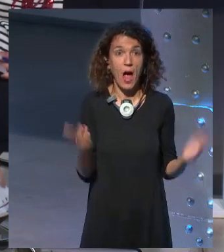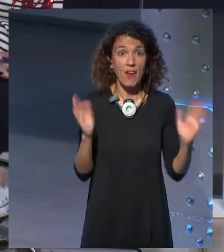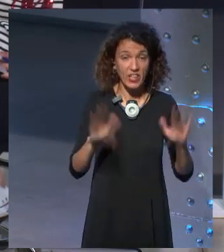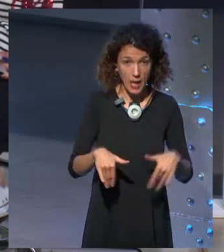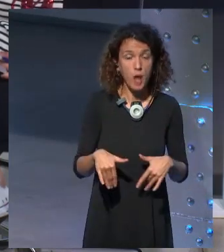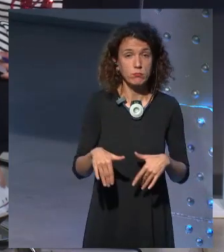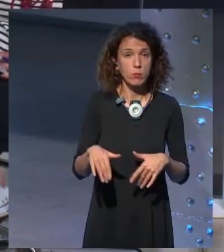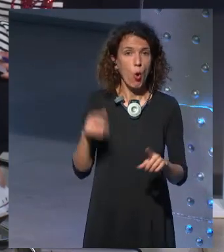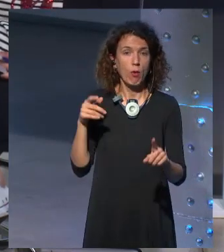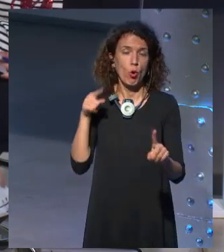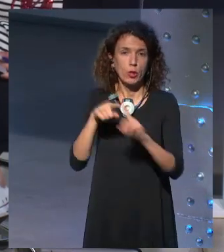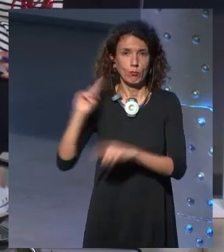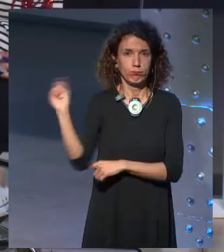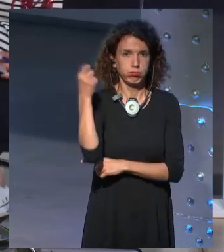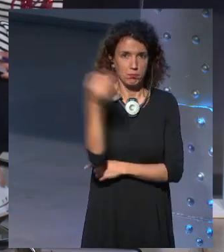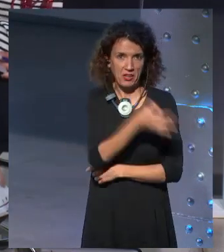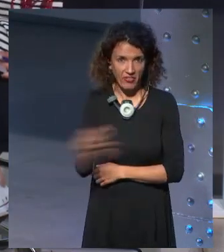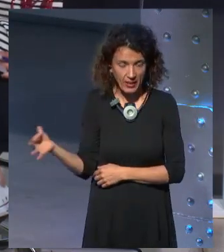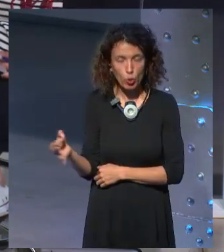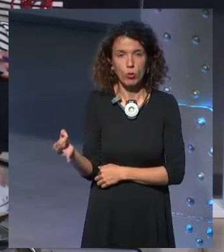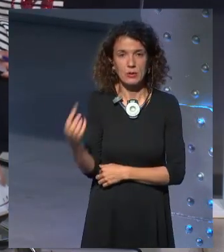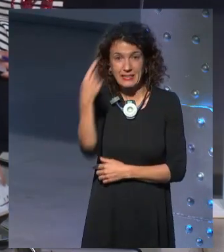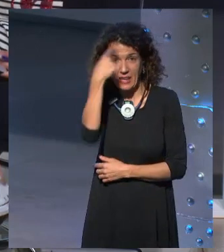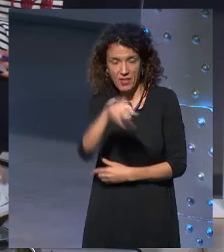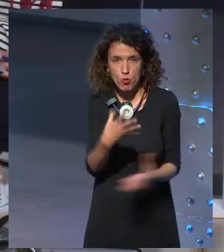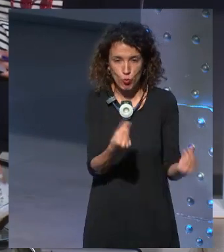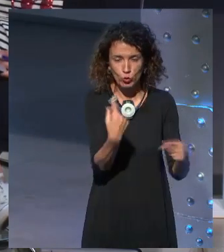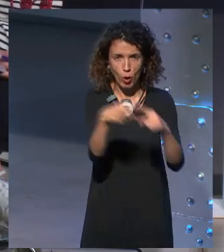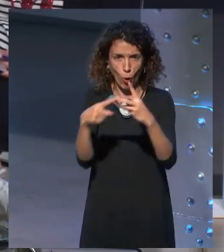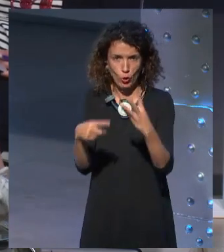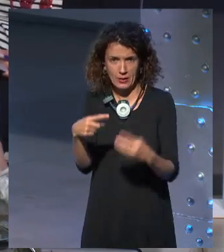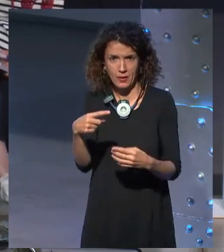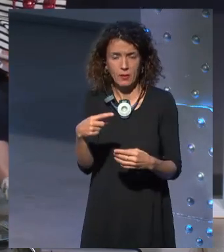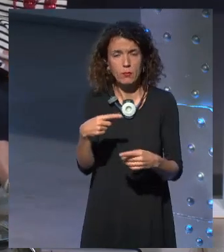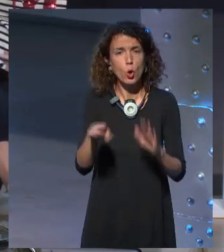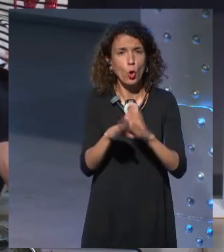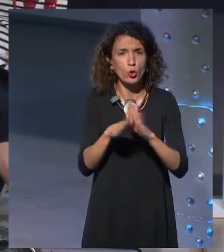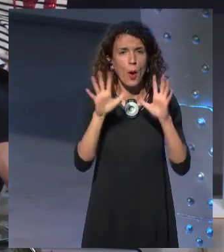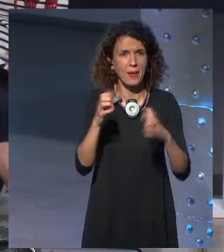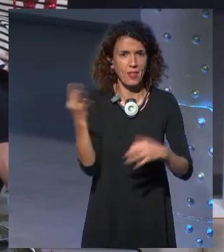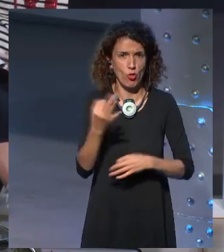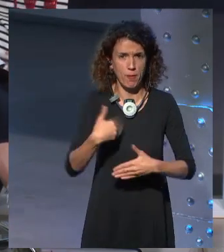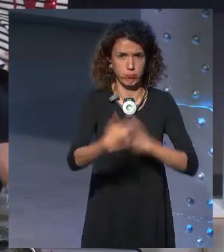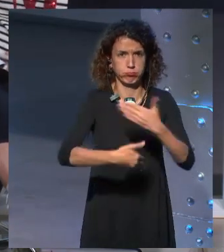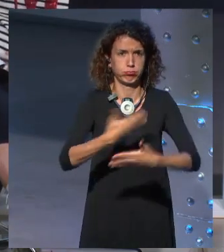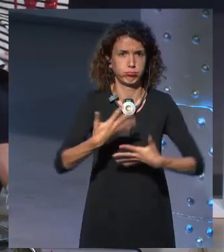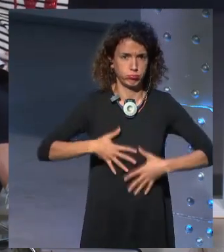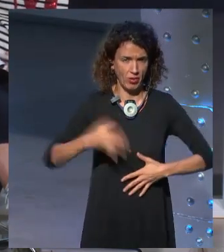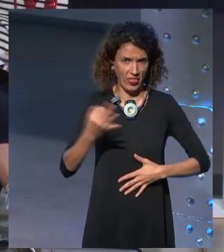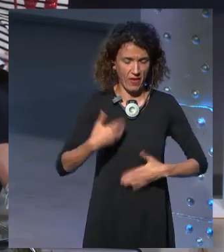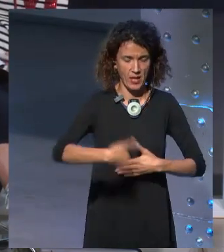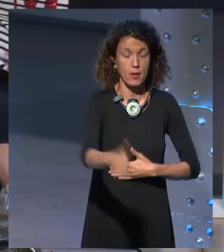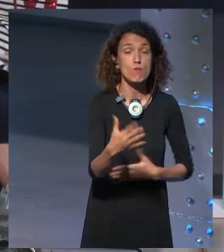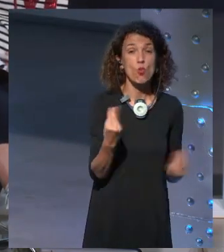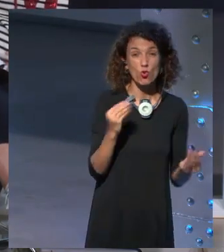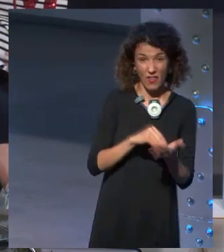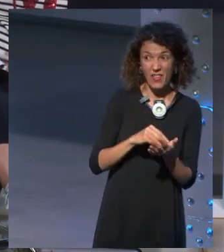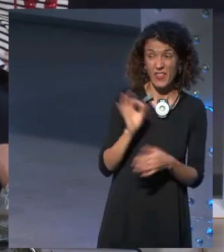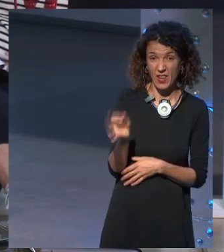still know that there's lots he can get better at. Yo creo que ese es un punto que todos tenemos que trabajar muchas veces. This is a point that we have to work